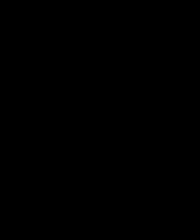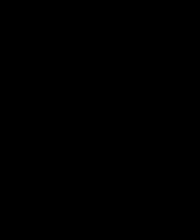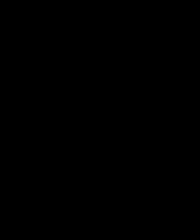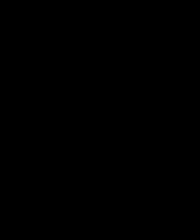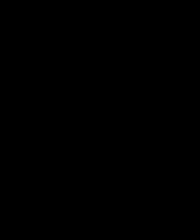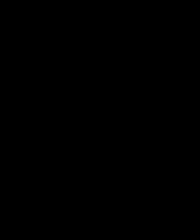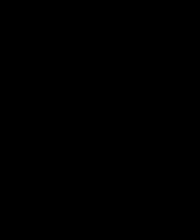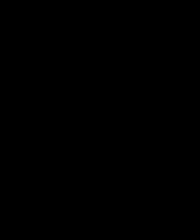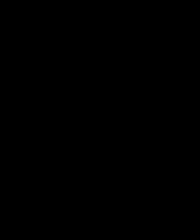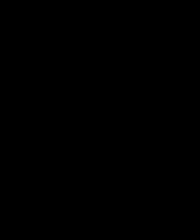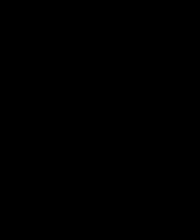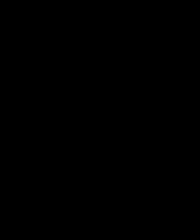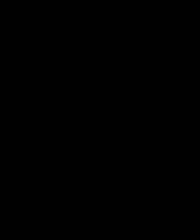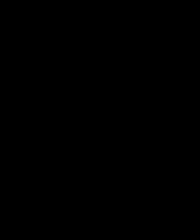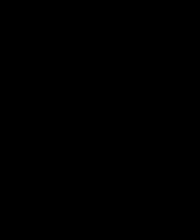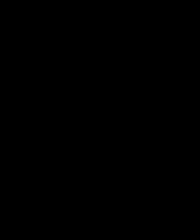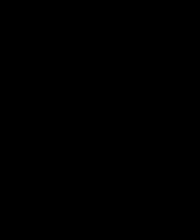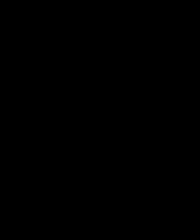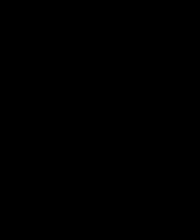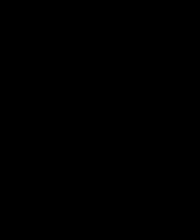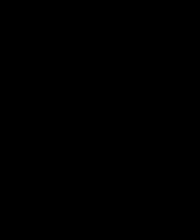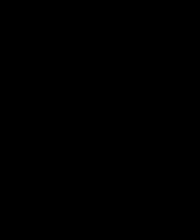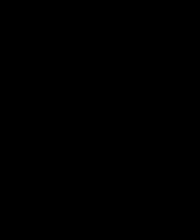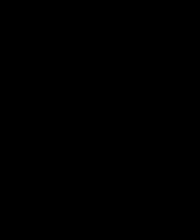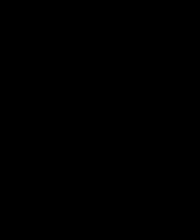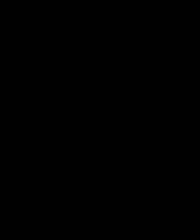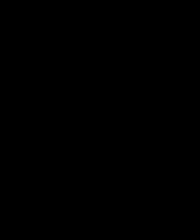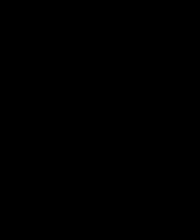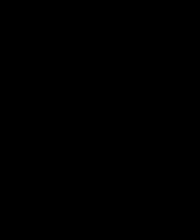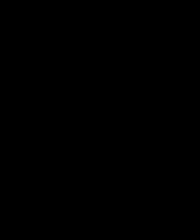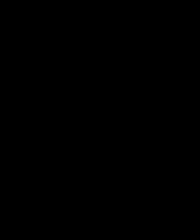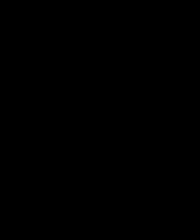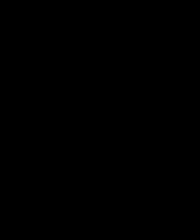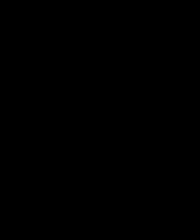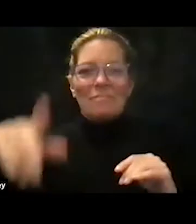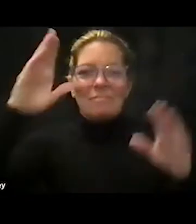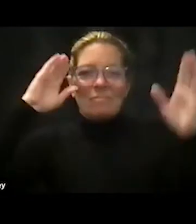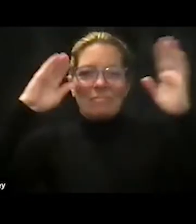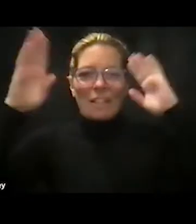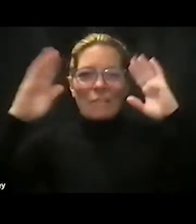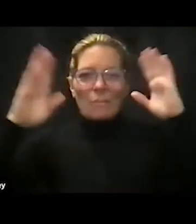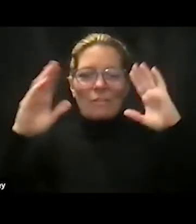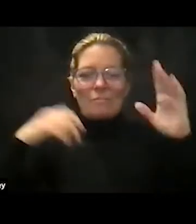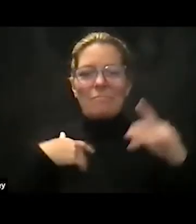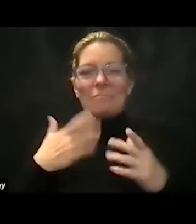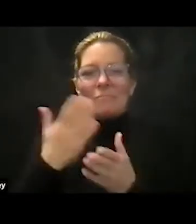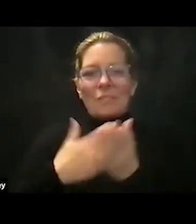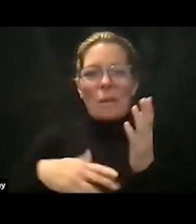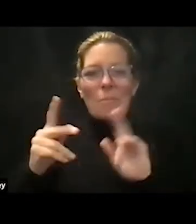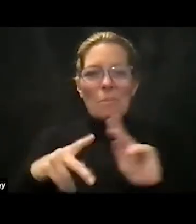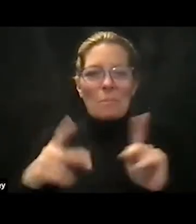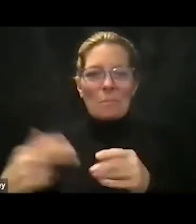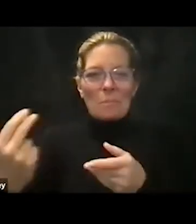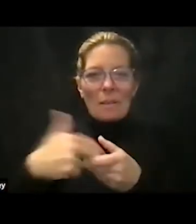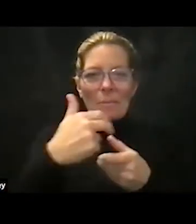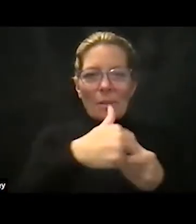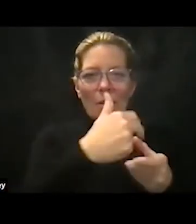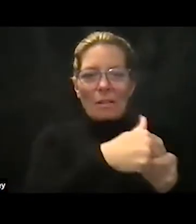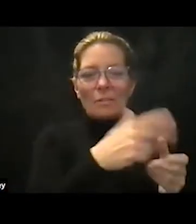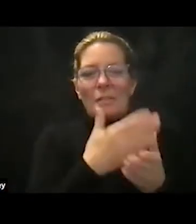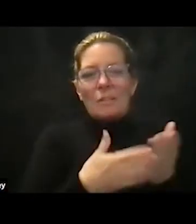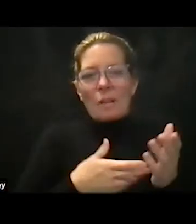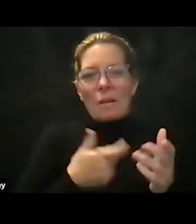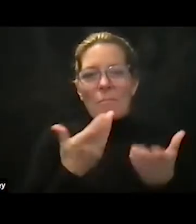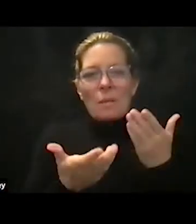Hi everyone, welcome. We're going to get started and folks can hop in, and I know some folks might also be on the live